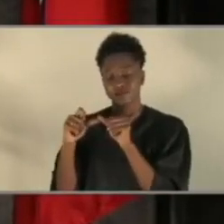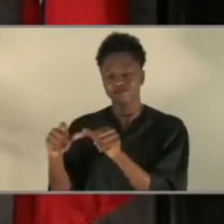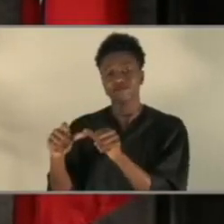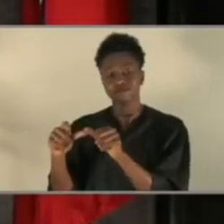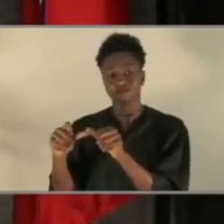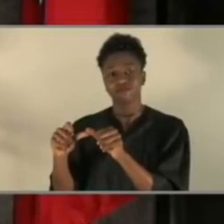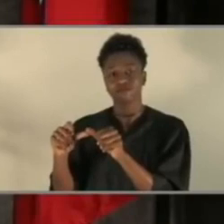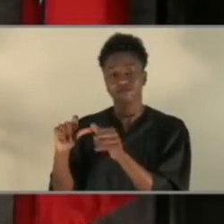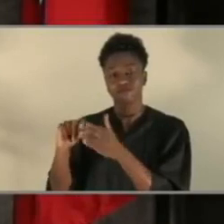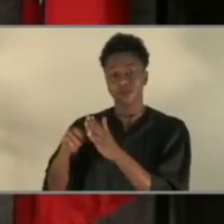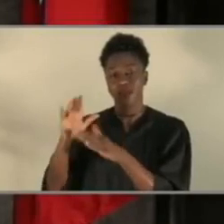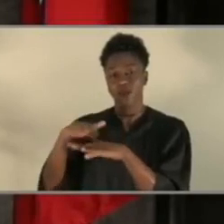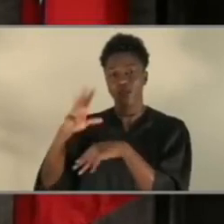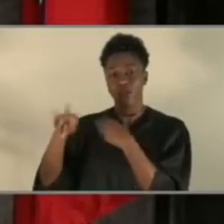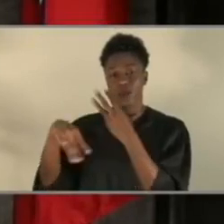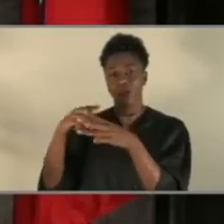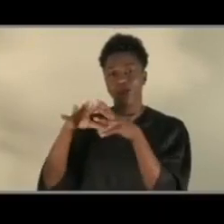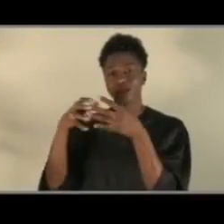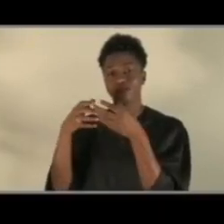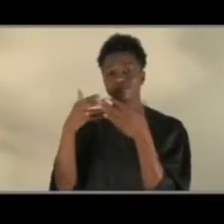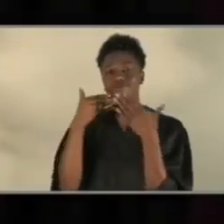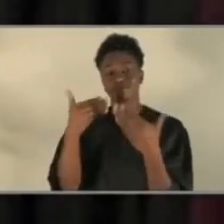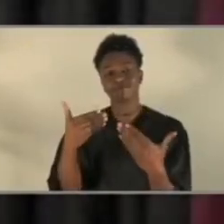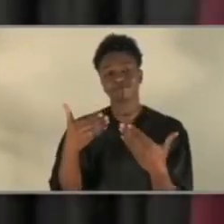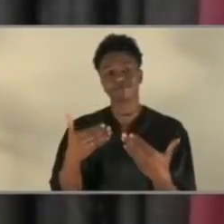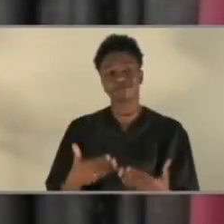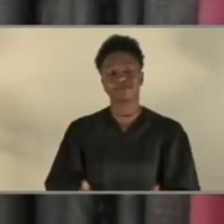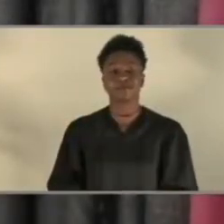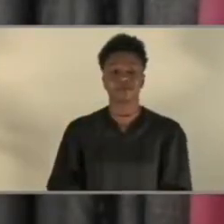world. Thank you.